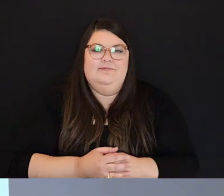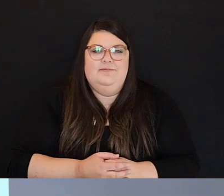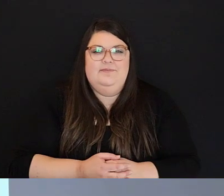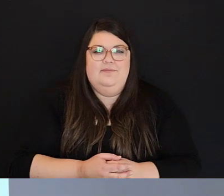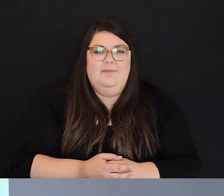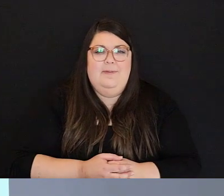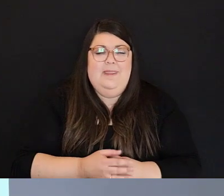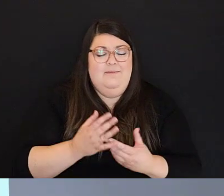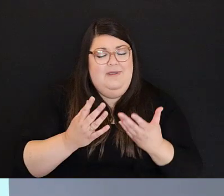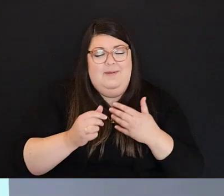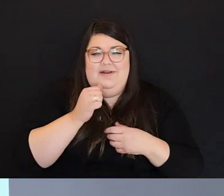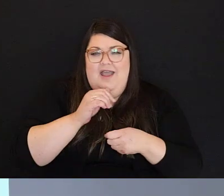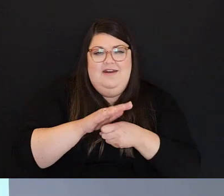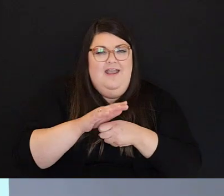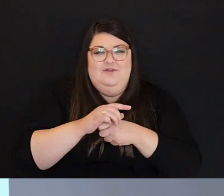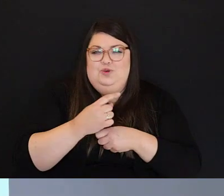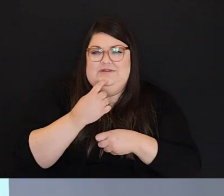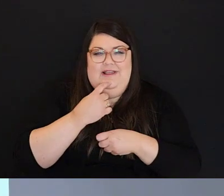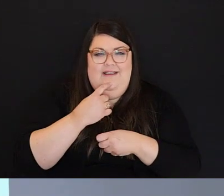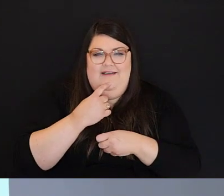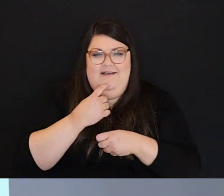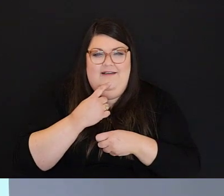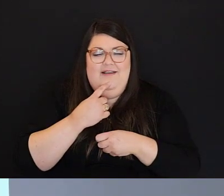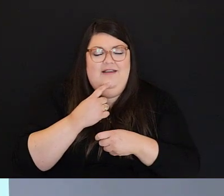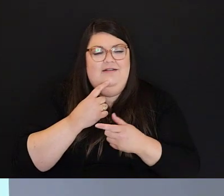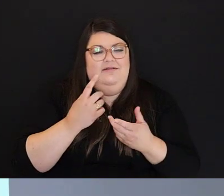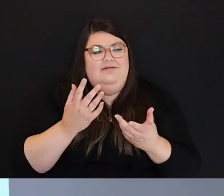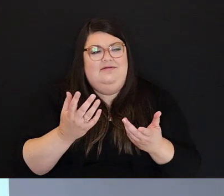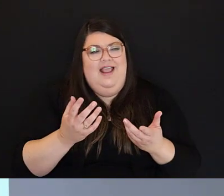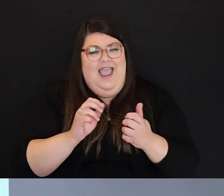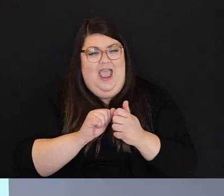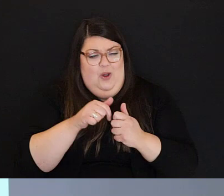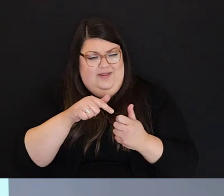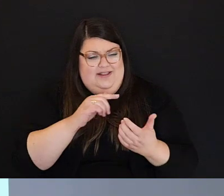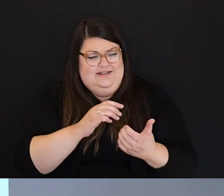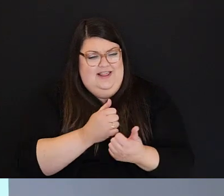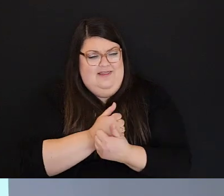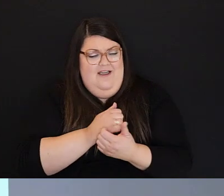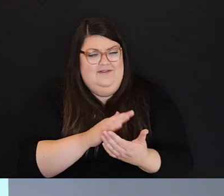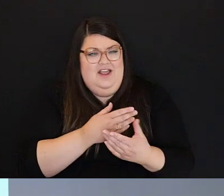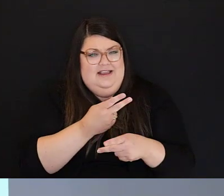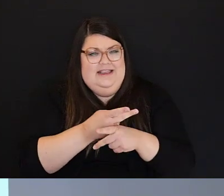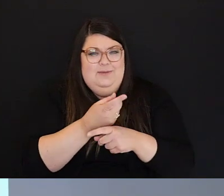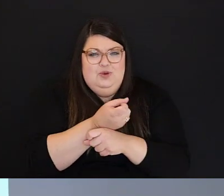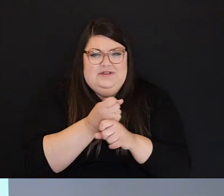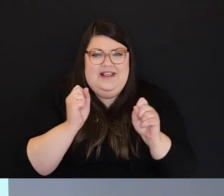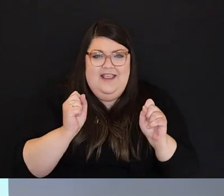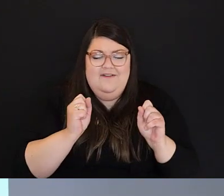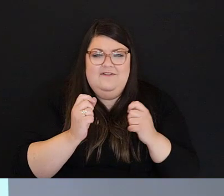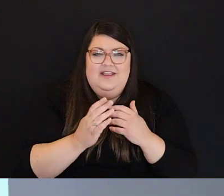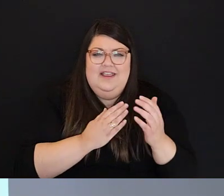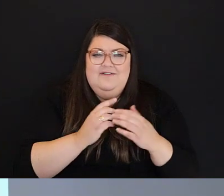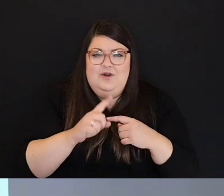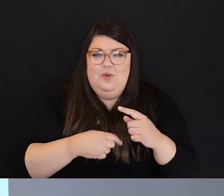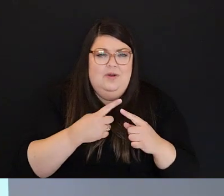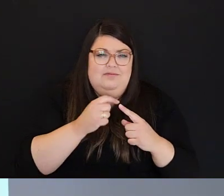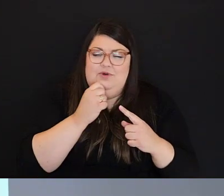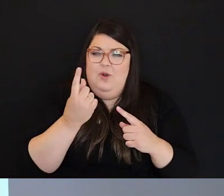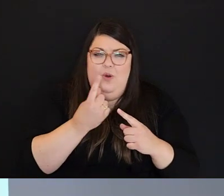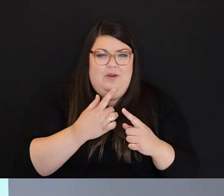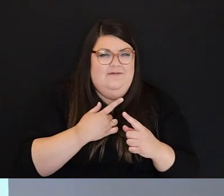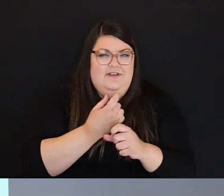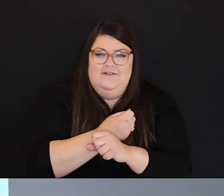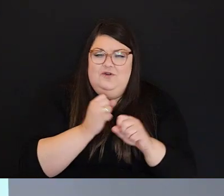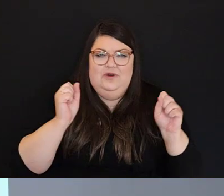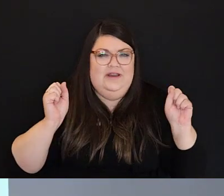Perhaps it's not enough to say it. How can this love song keep you safe? Even when you don't always feel